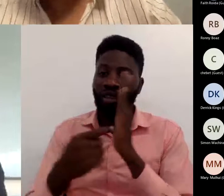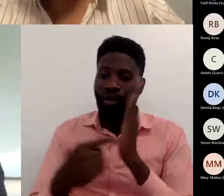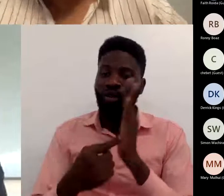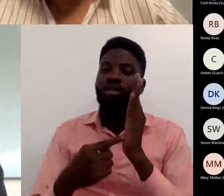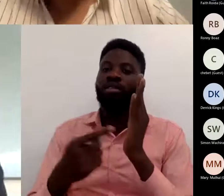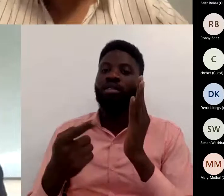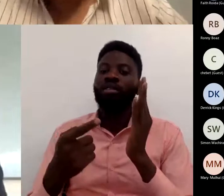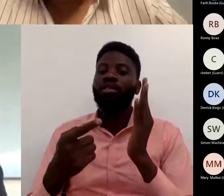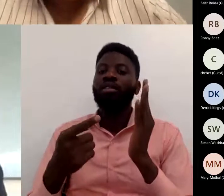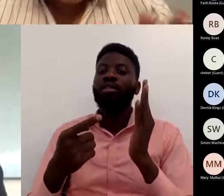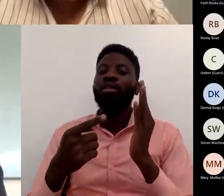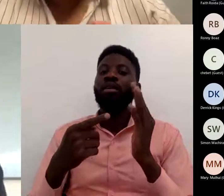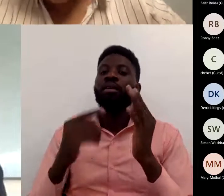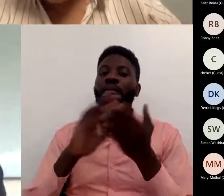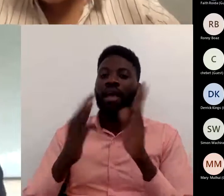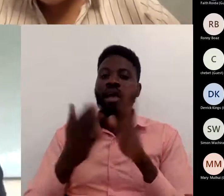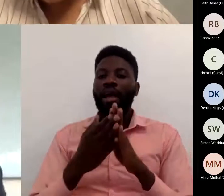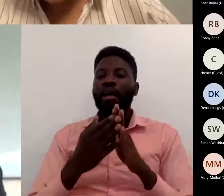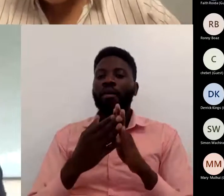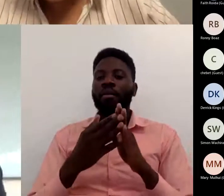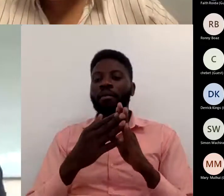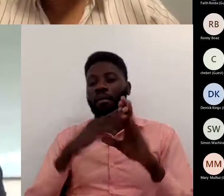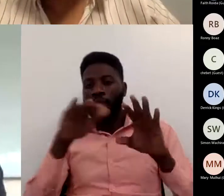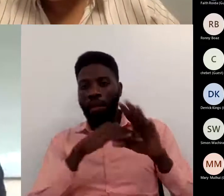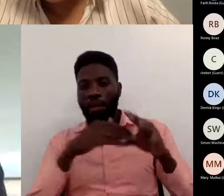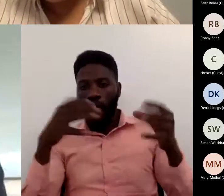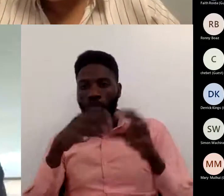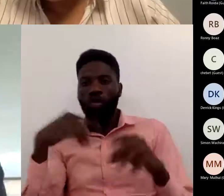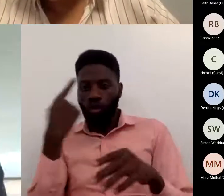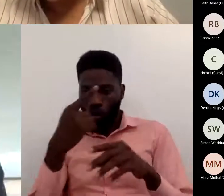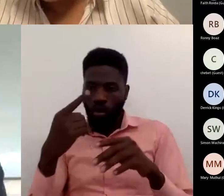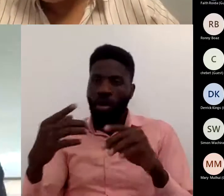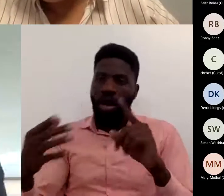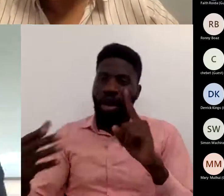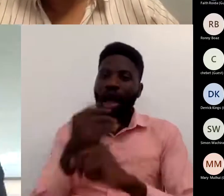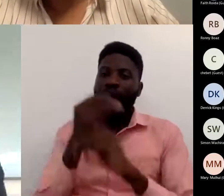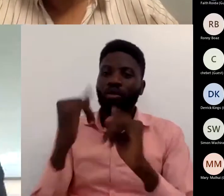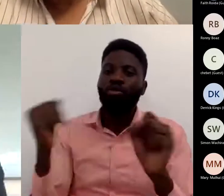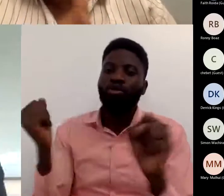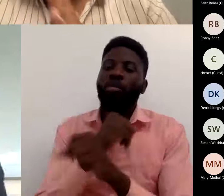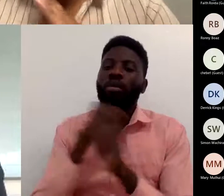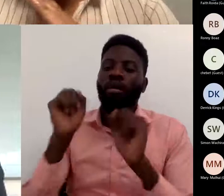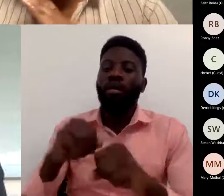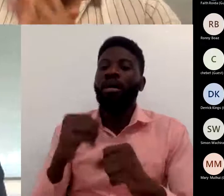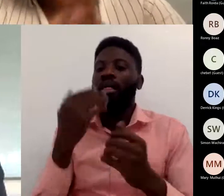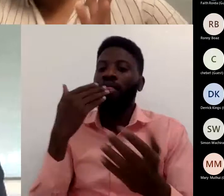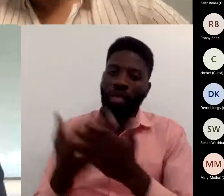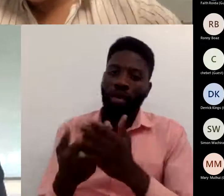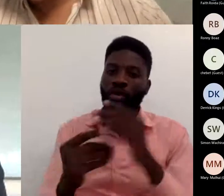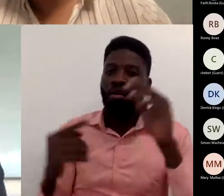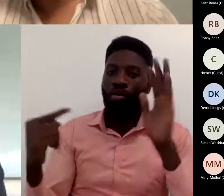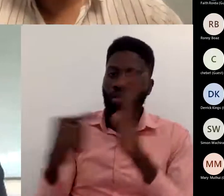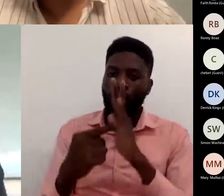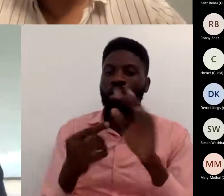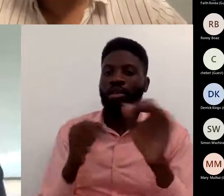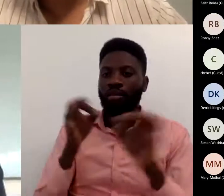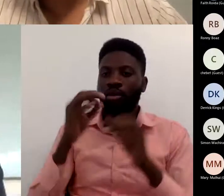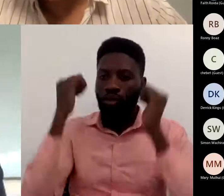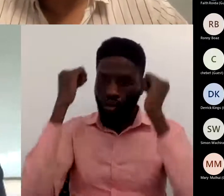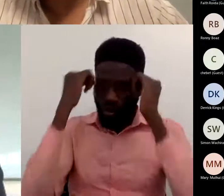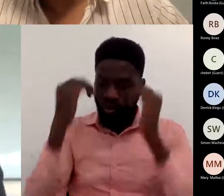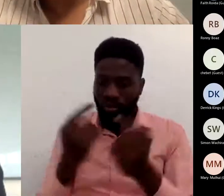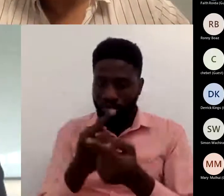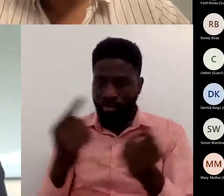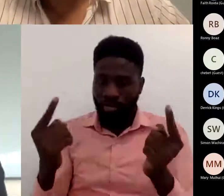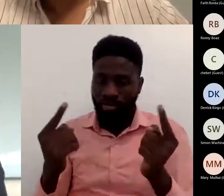get the jobs. So thank you for reiterating that point again to all of our students. Guys, please give in all